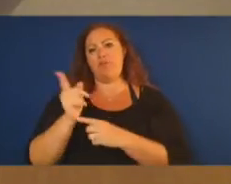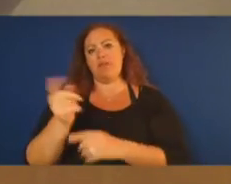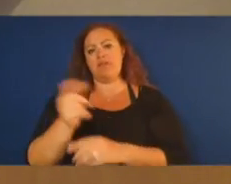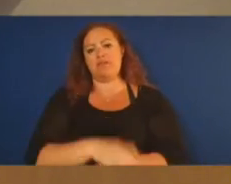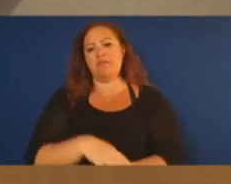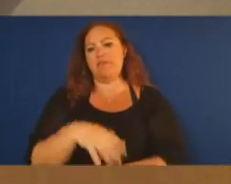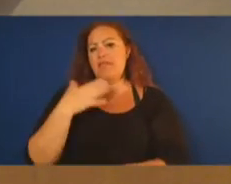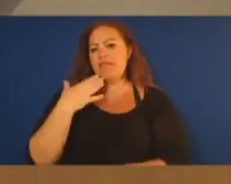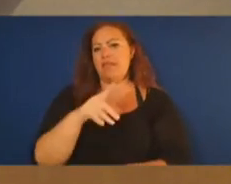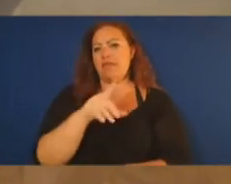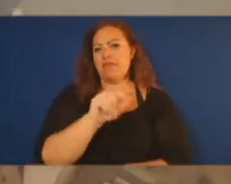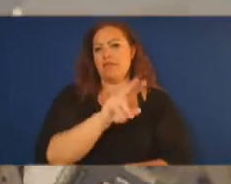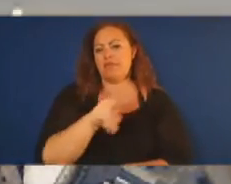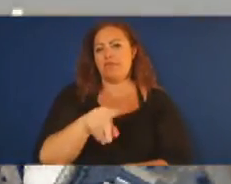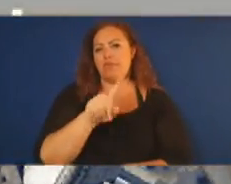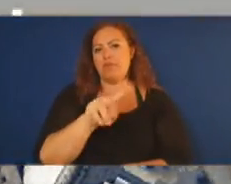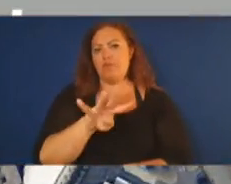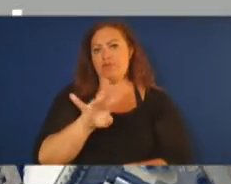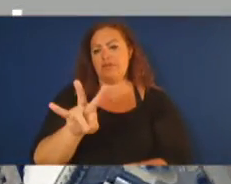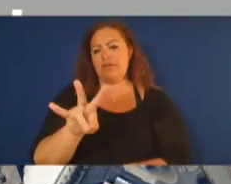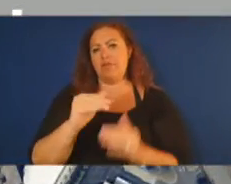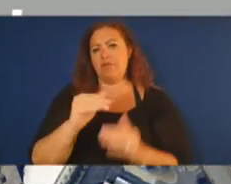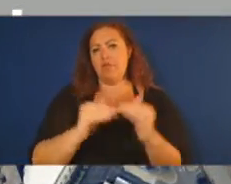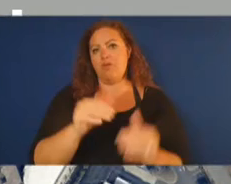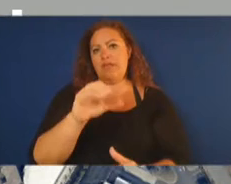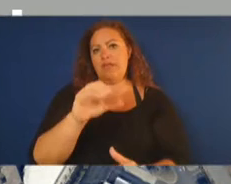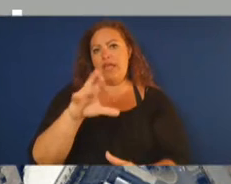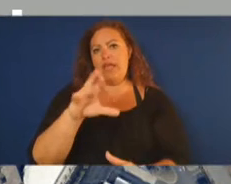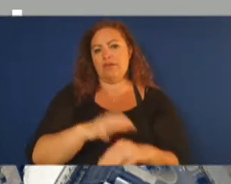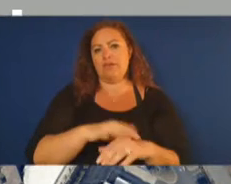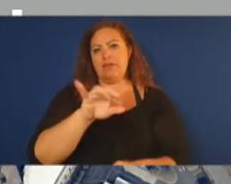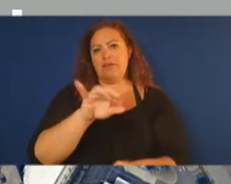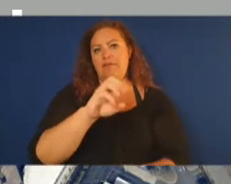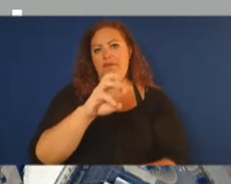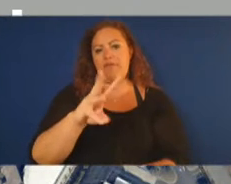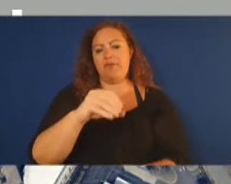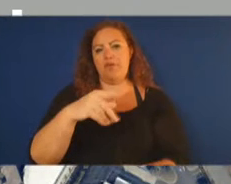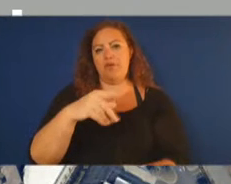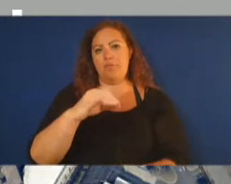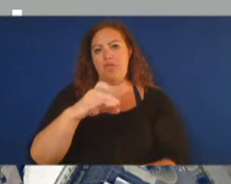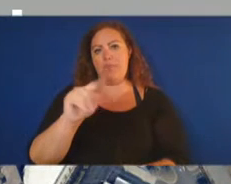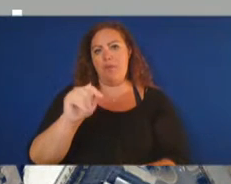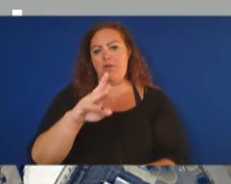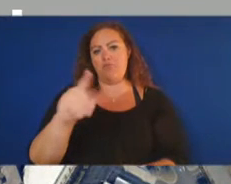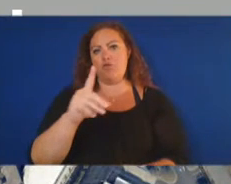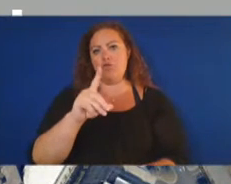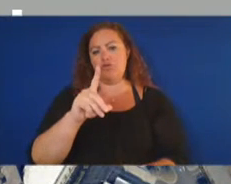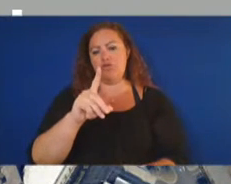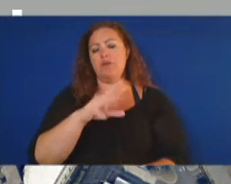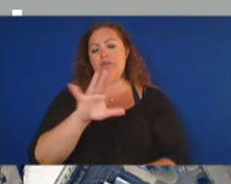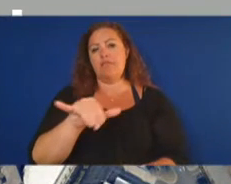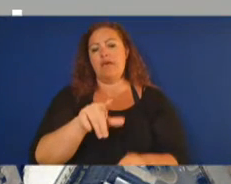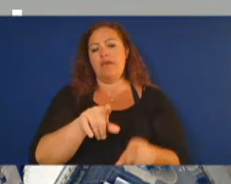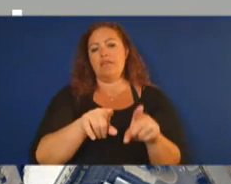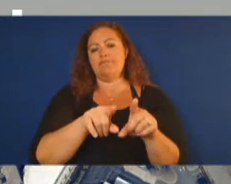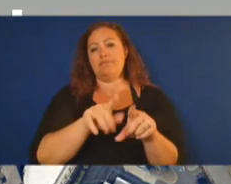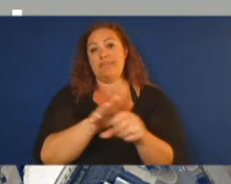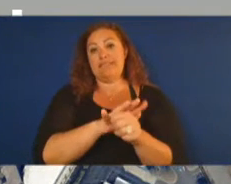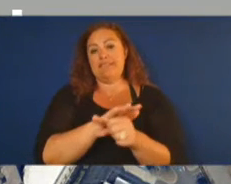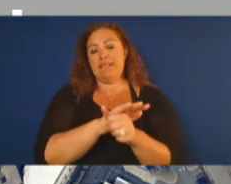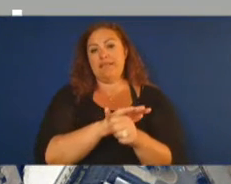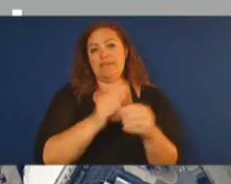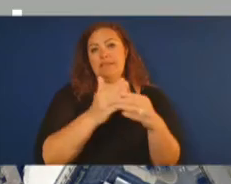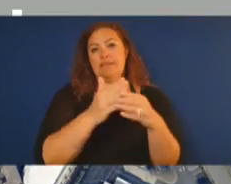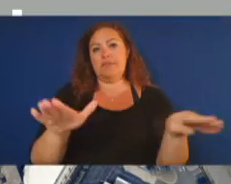20224 7 it's just under 10 acres on Fairview and pedmont road drive also sites uh split by